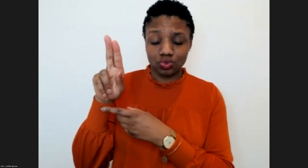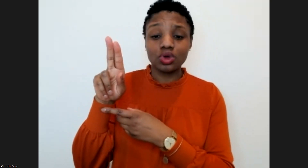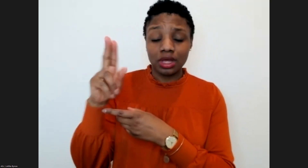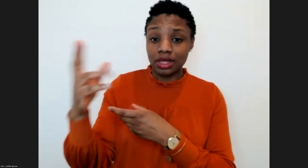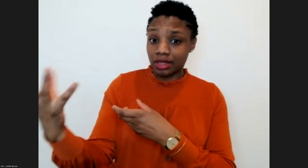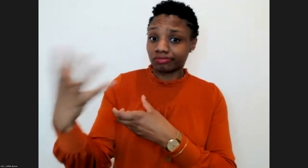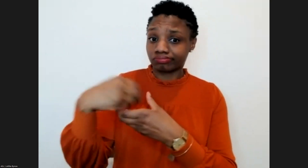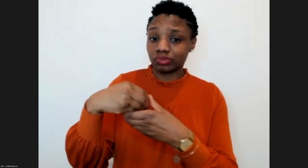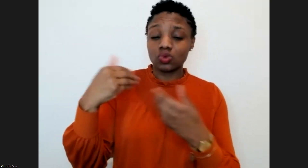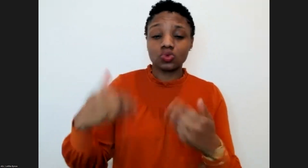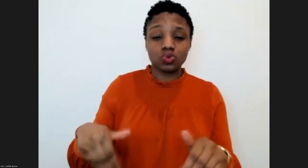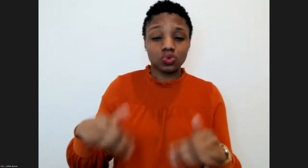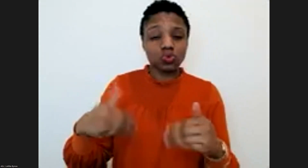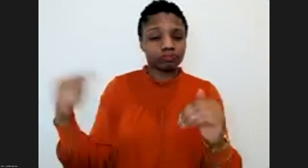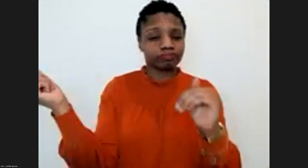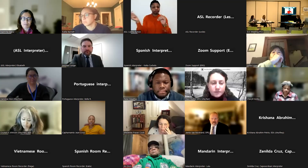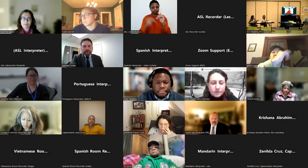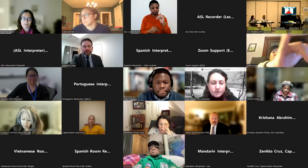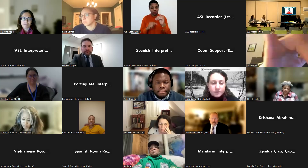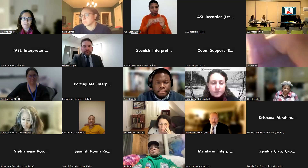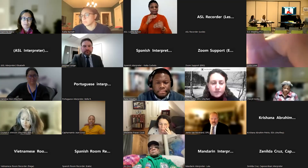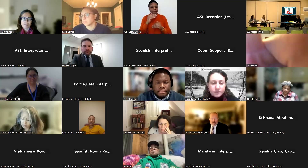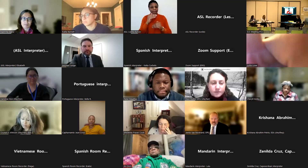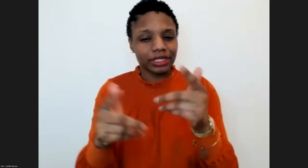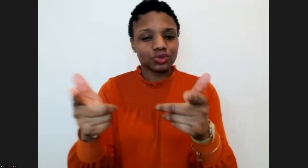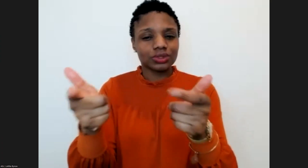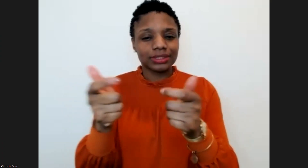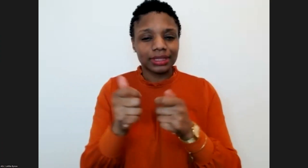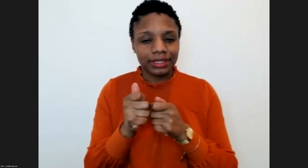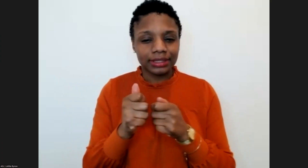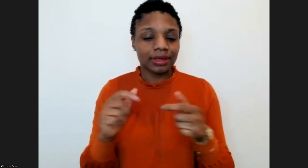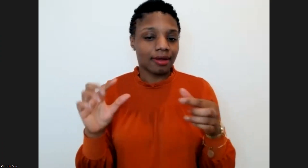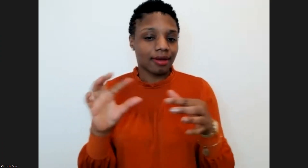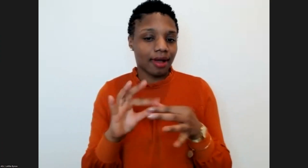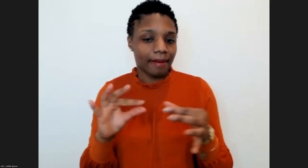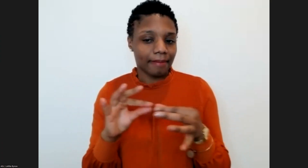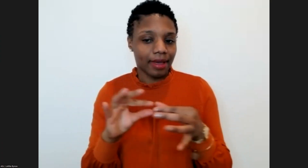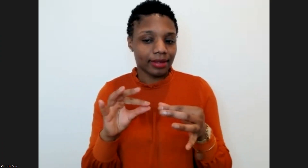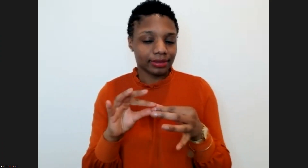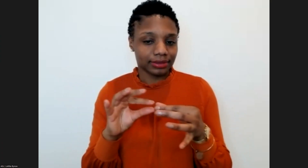robust process to solicit comments and